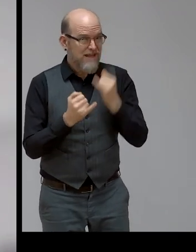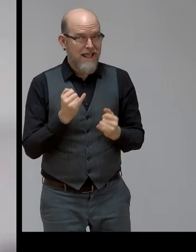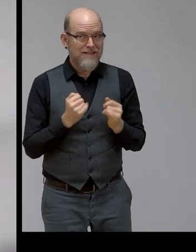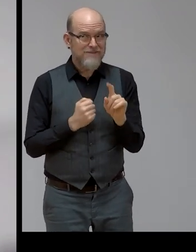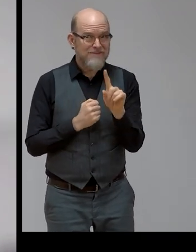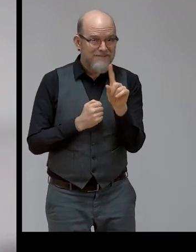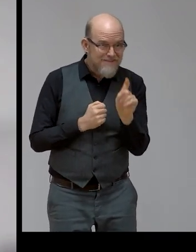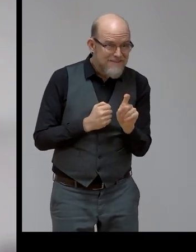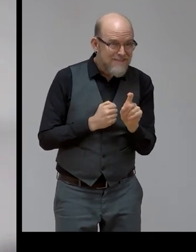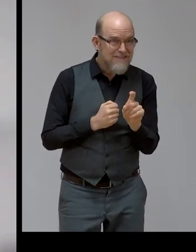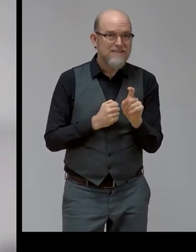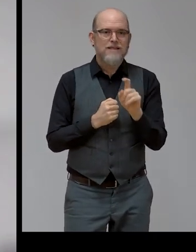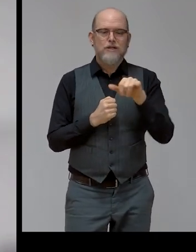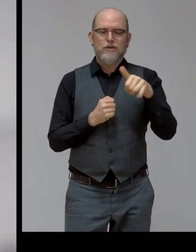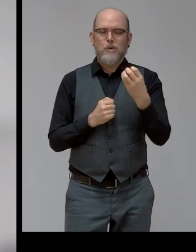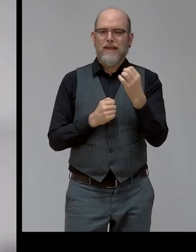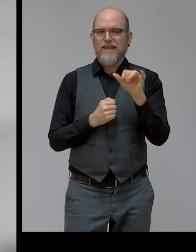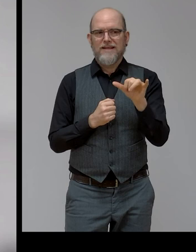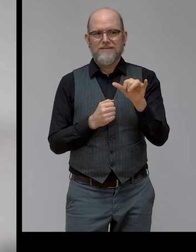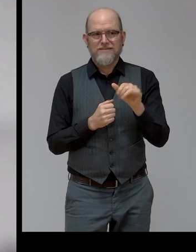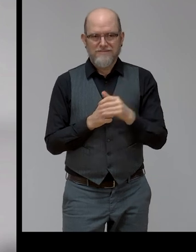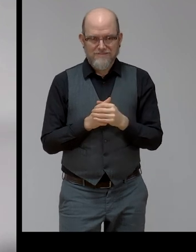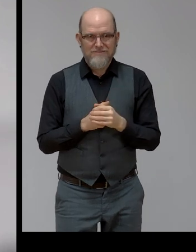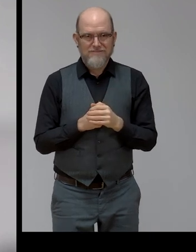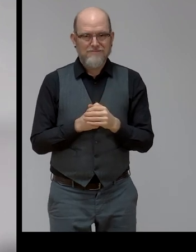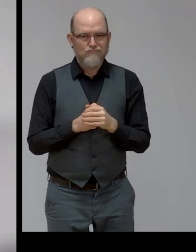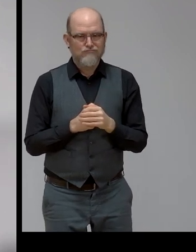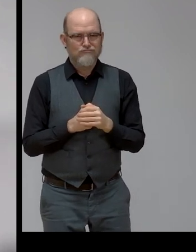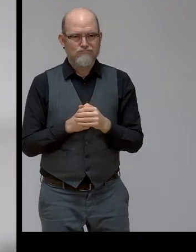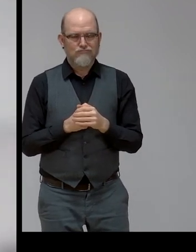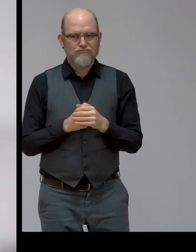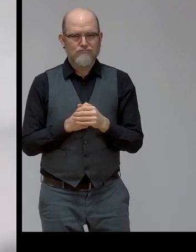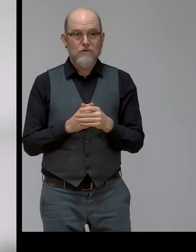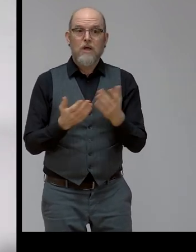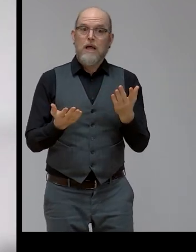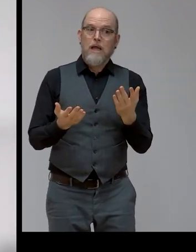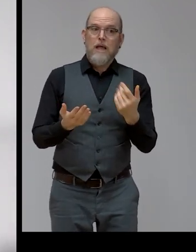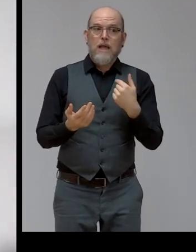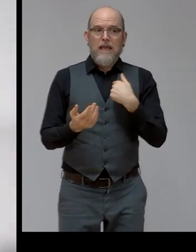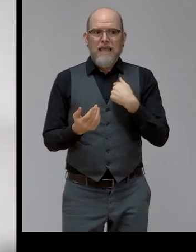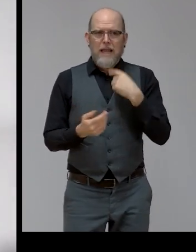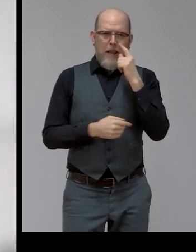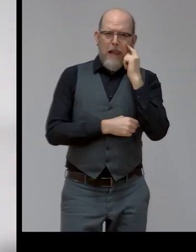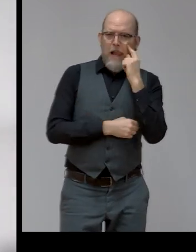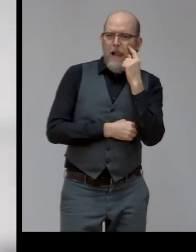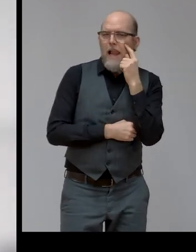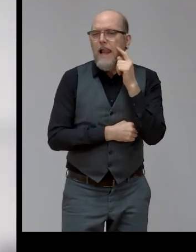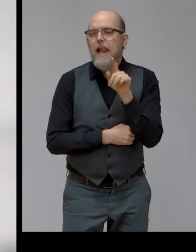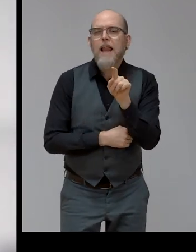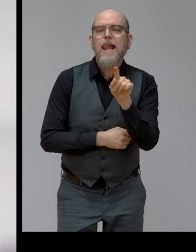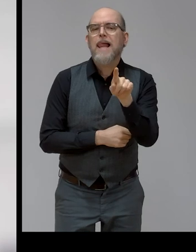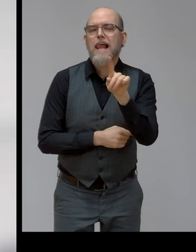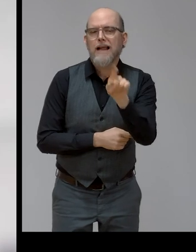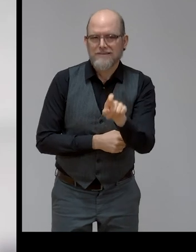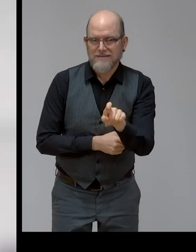Joy, very quickly. I was curious if she has been a part of the Disability Thematic Network